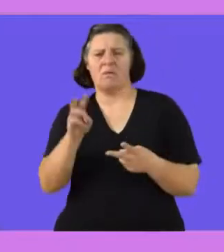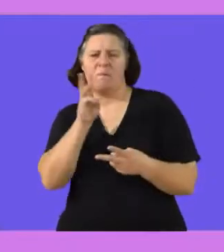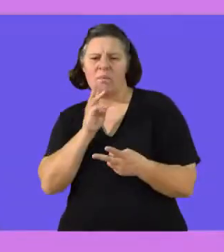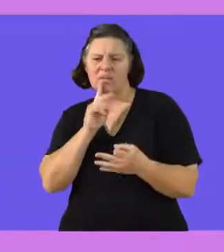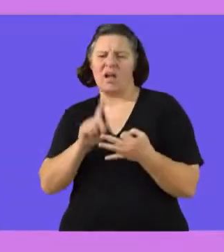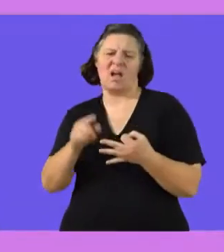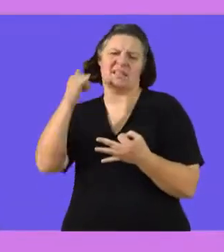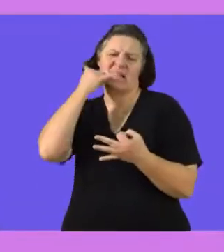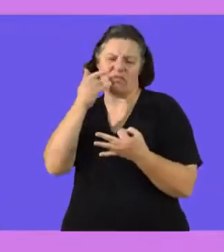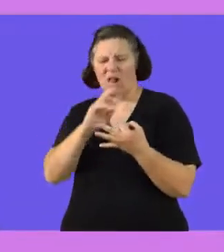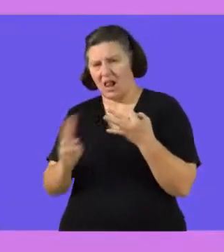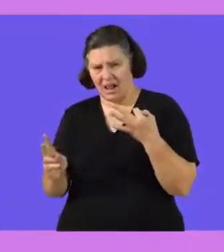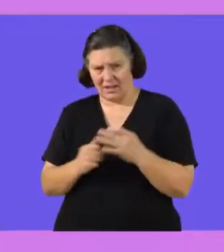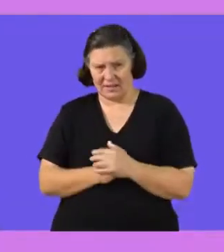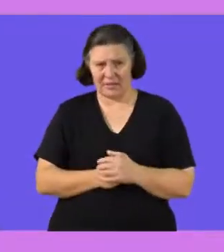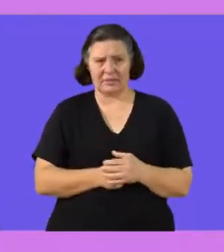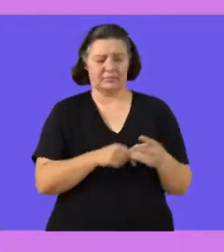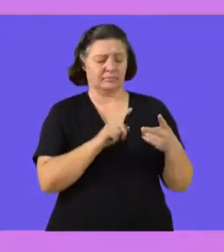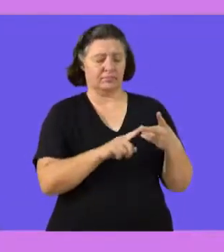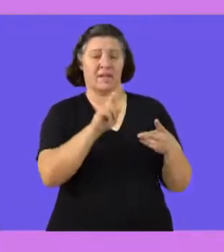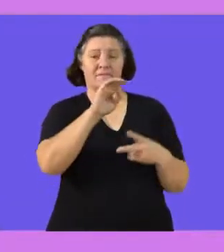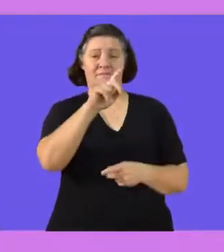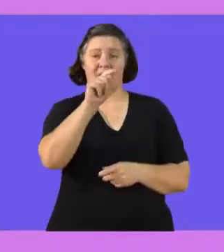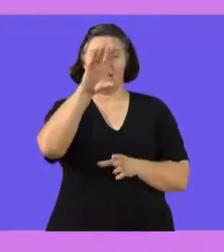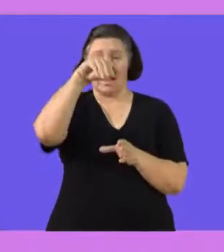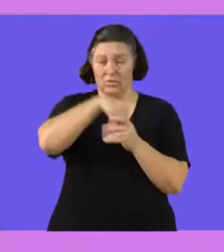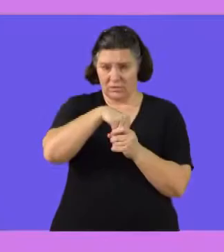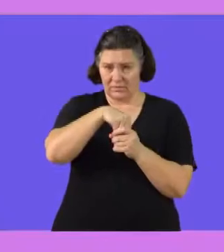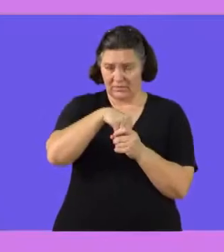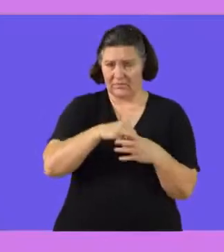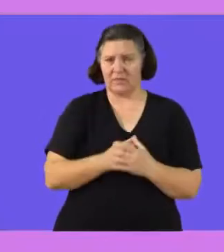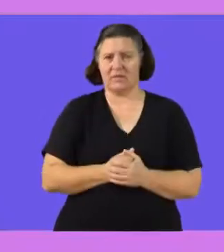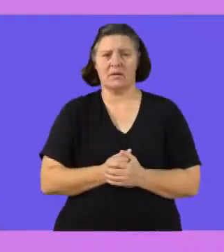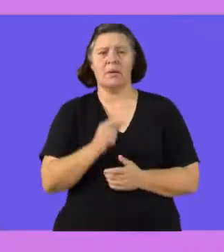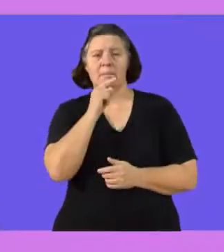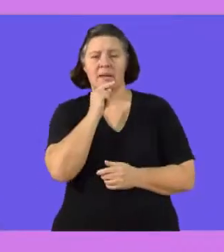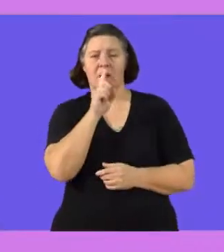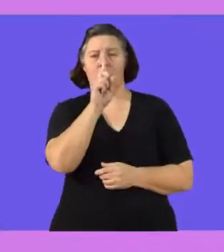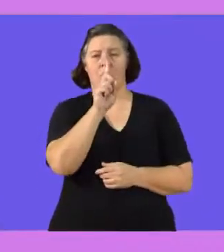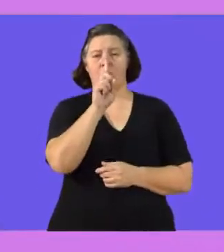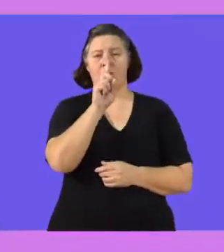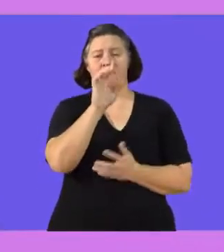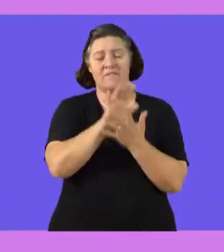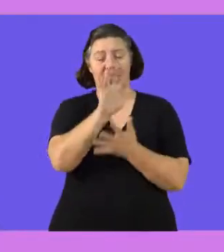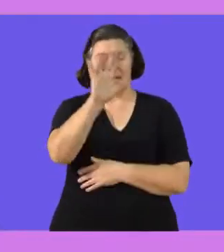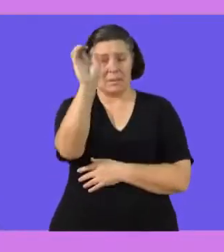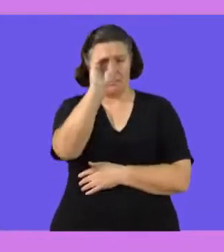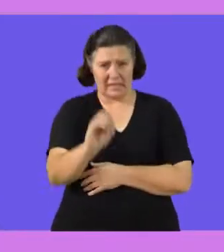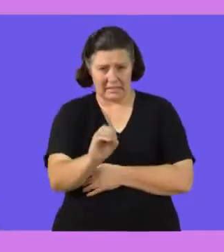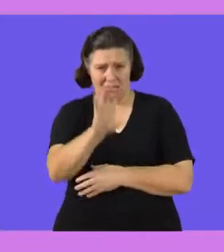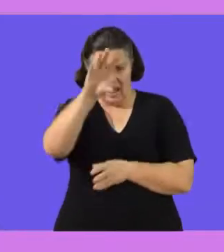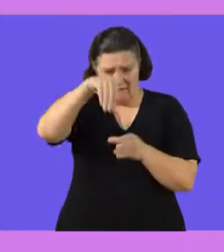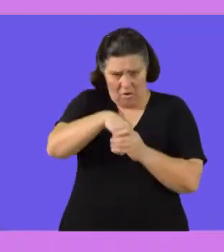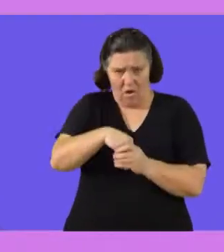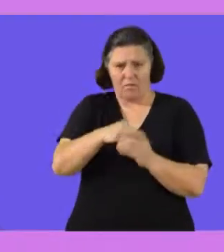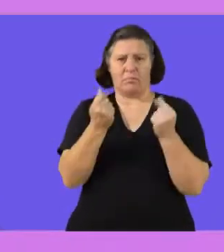water, or cell phone calls, right? Then we will be looking at VAT inclusive, where the 15% VAT in South Africa is already included